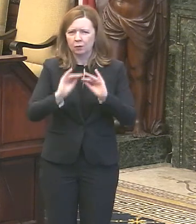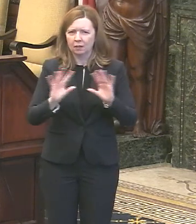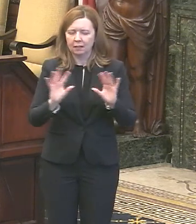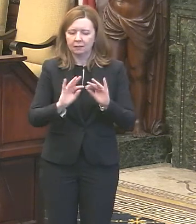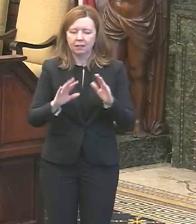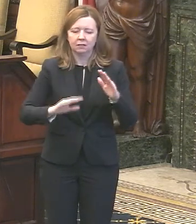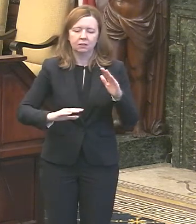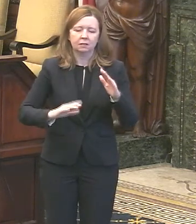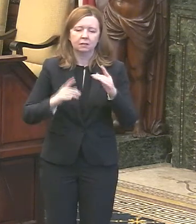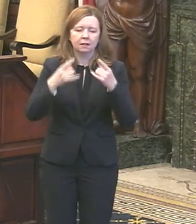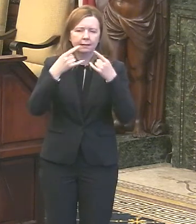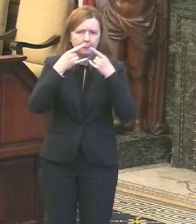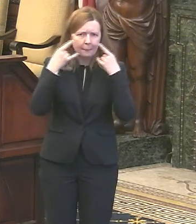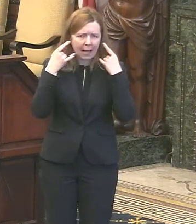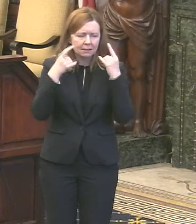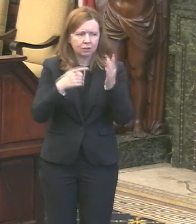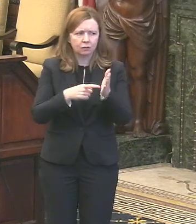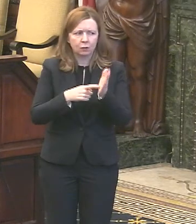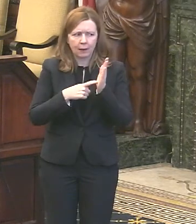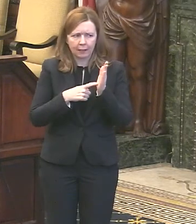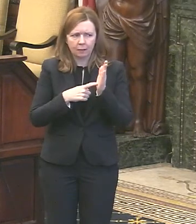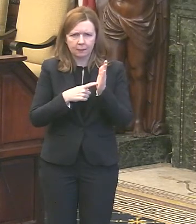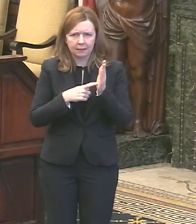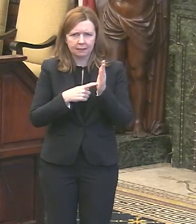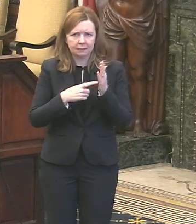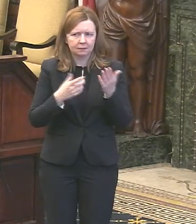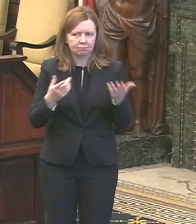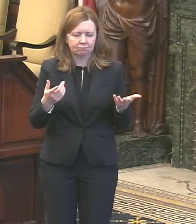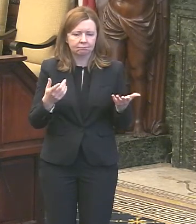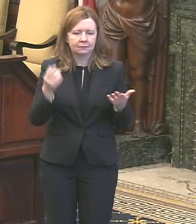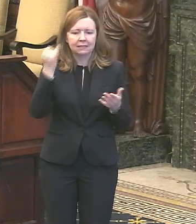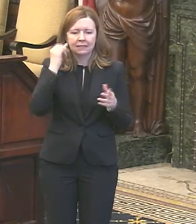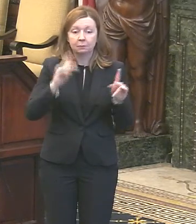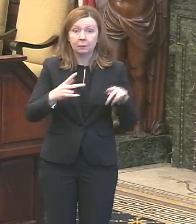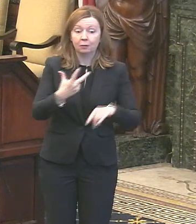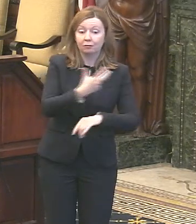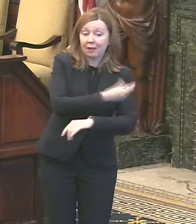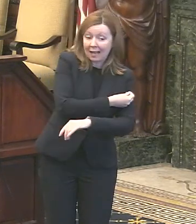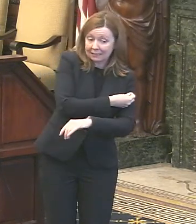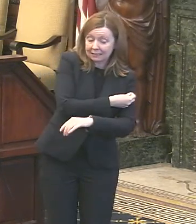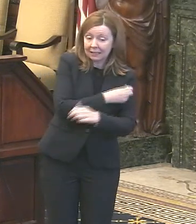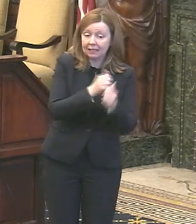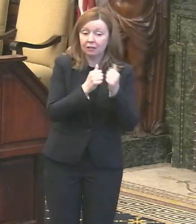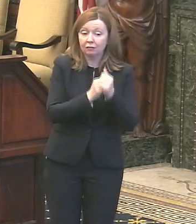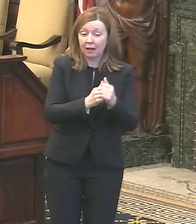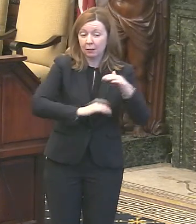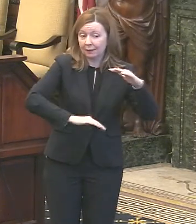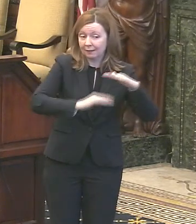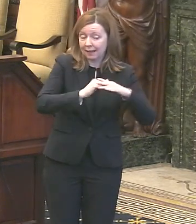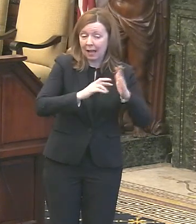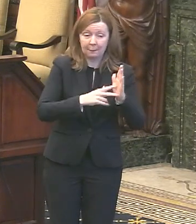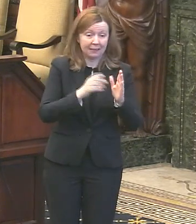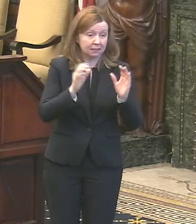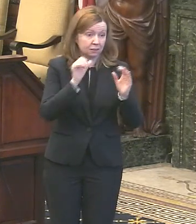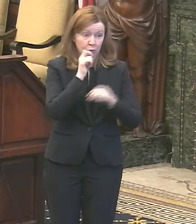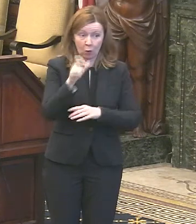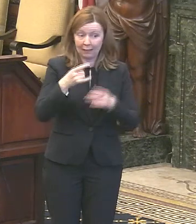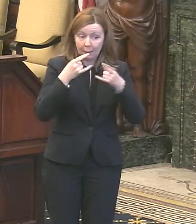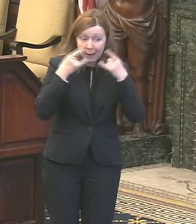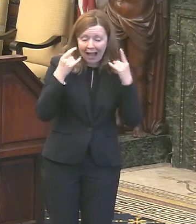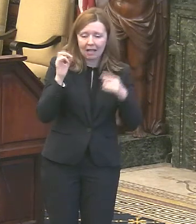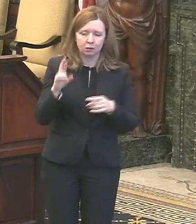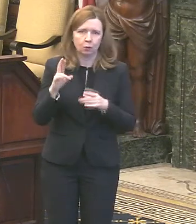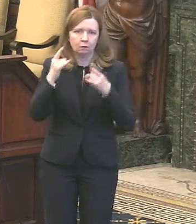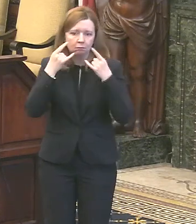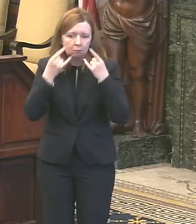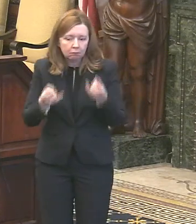the mask requirement is there. If people are vaccinated and following that cap, do they not need to have a mask on, or can they only